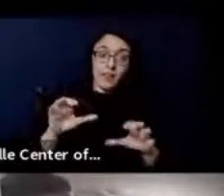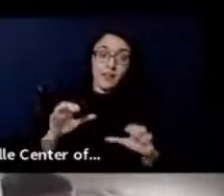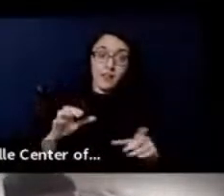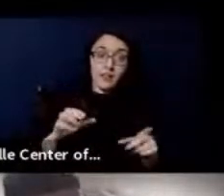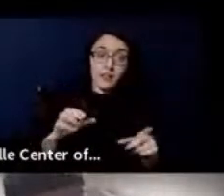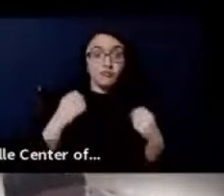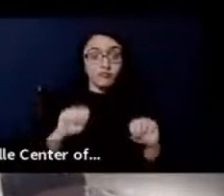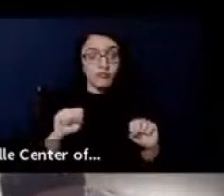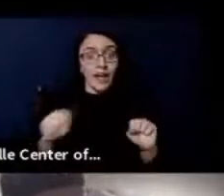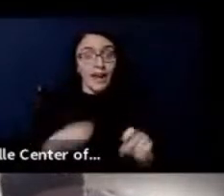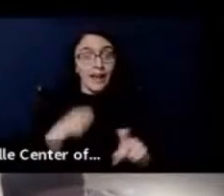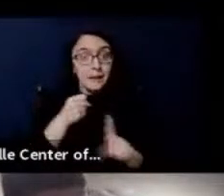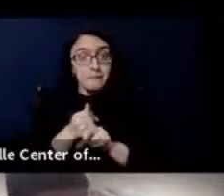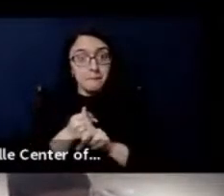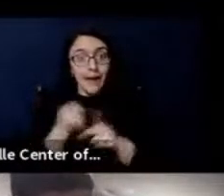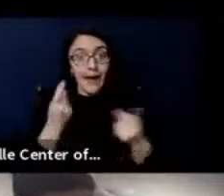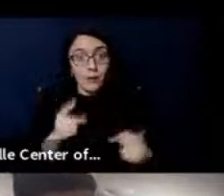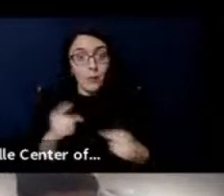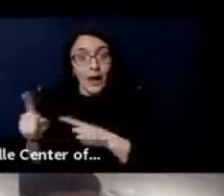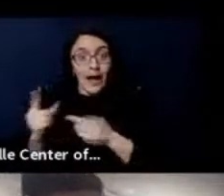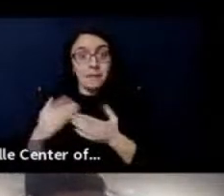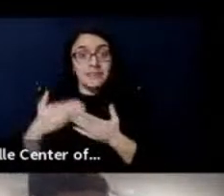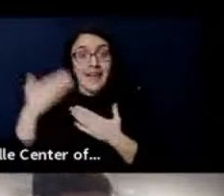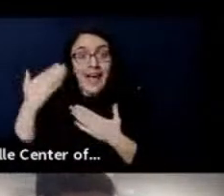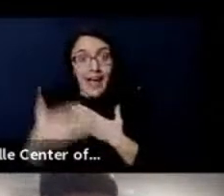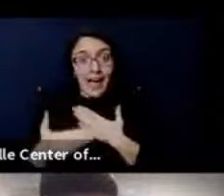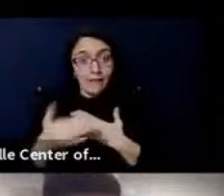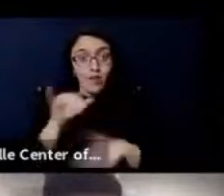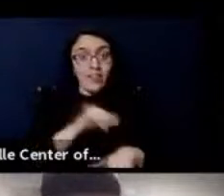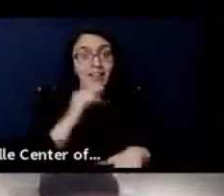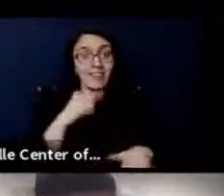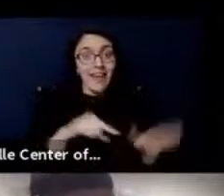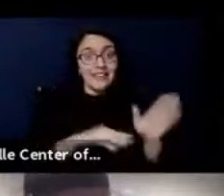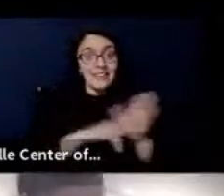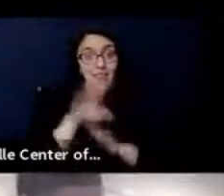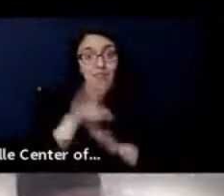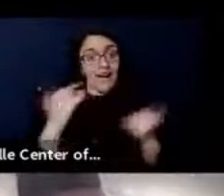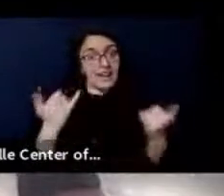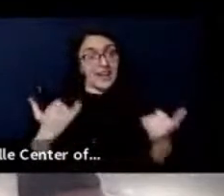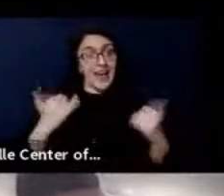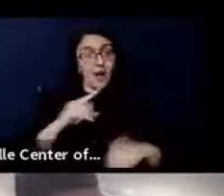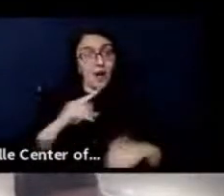an impact on what happens after the post-Thanksgiving spike is now.